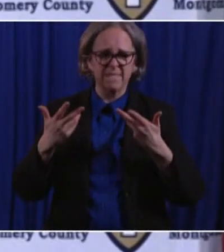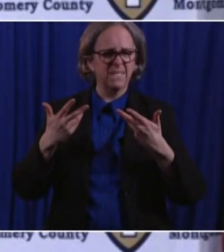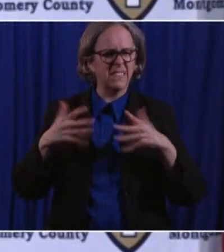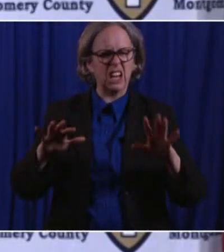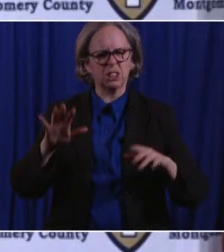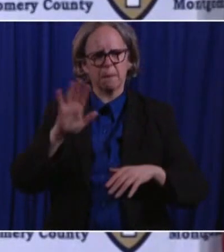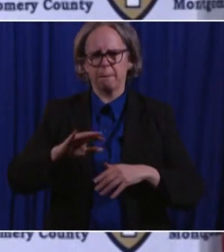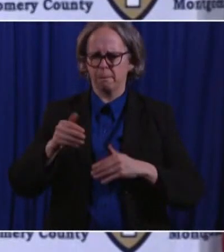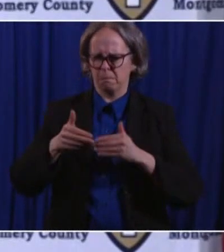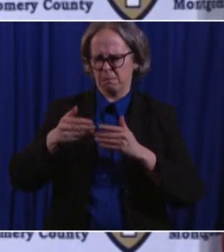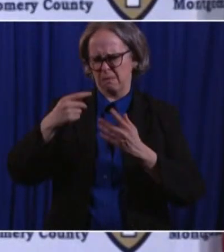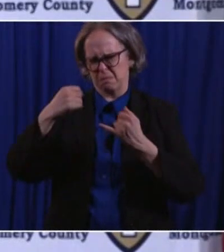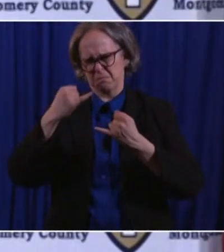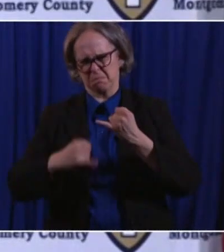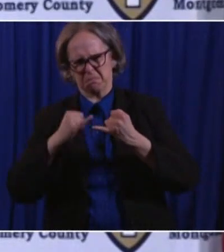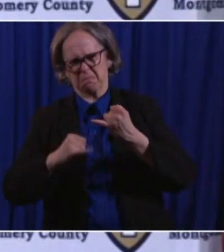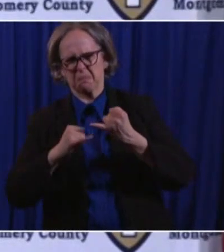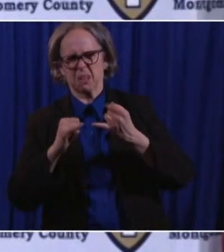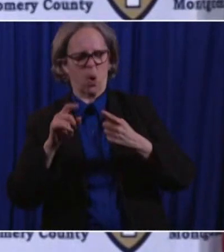period of time.